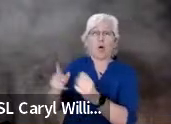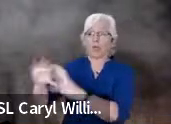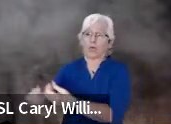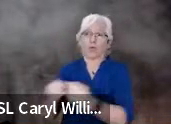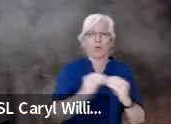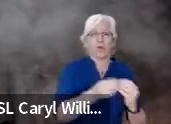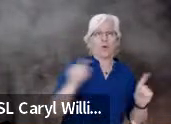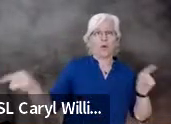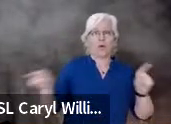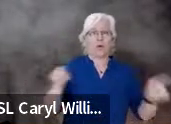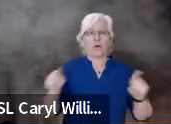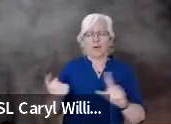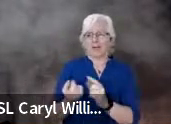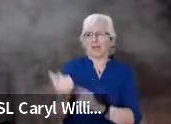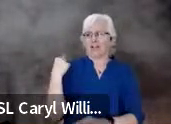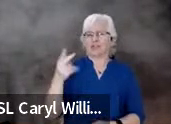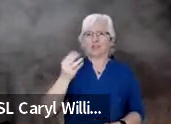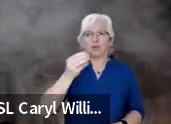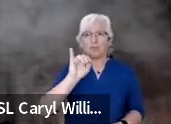back in May.